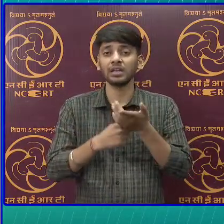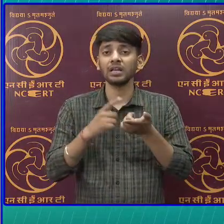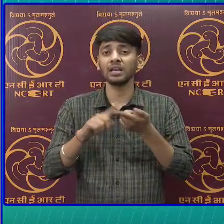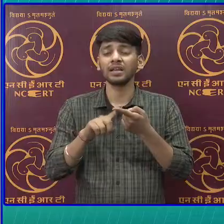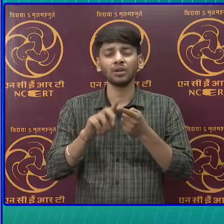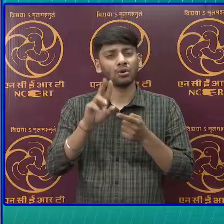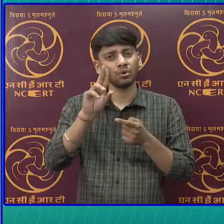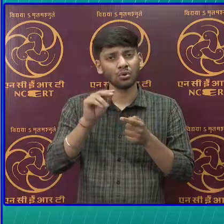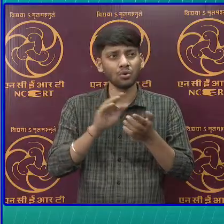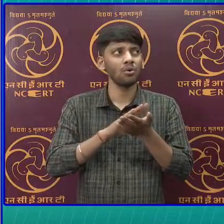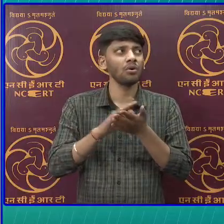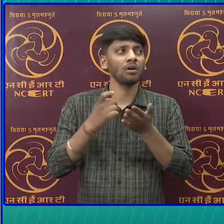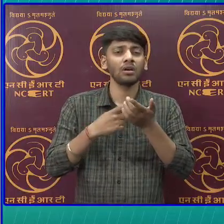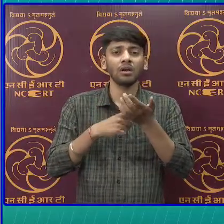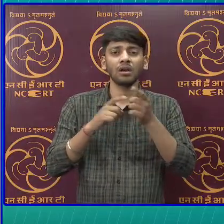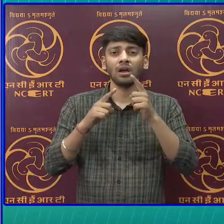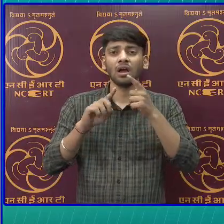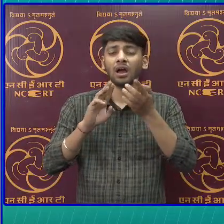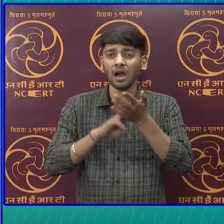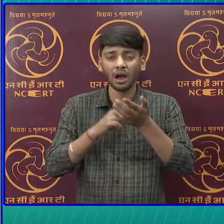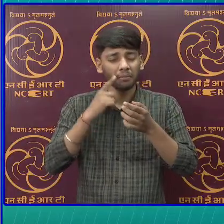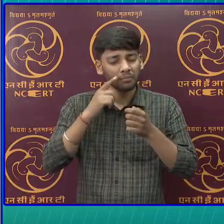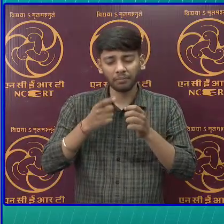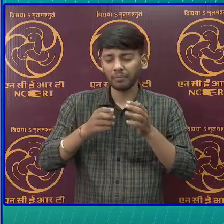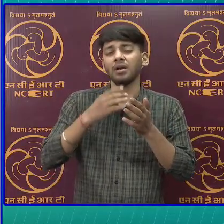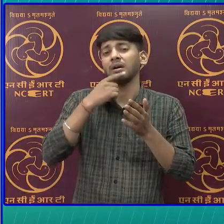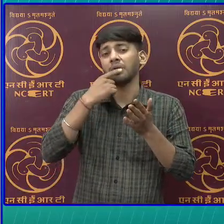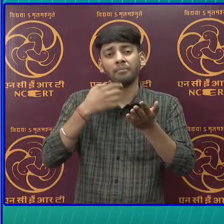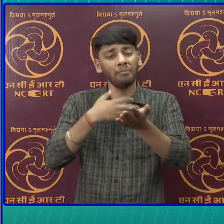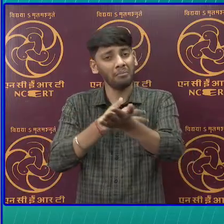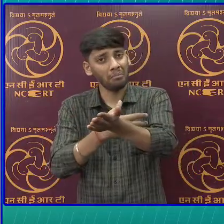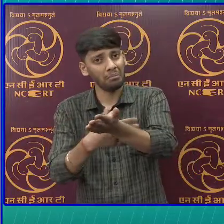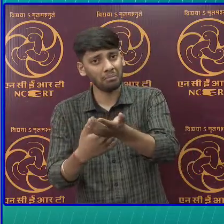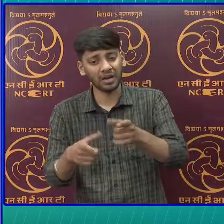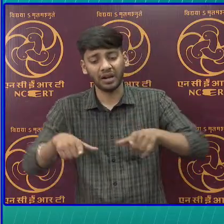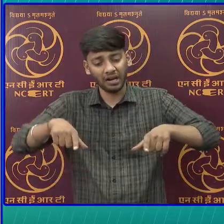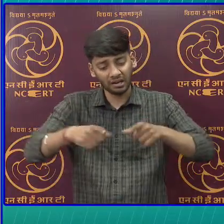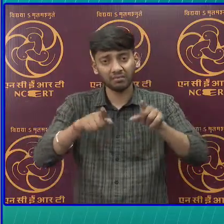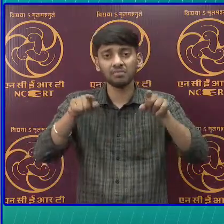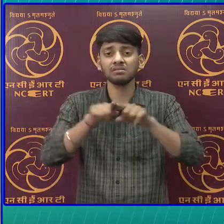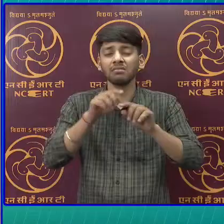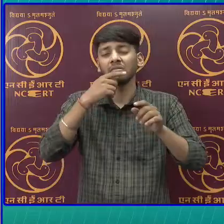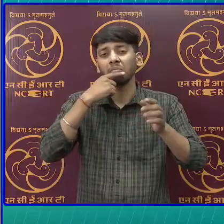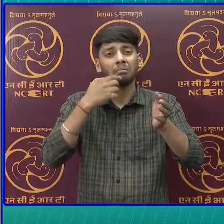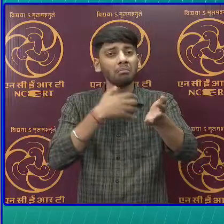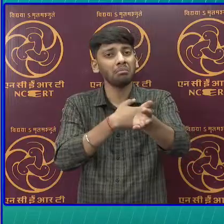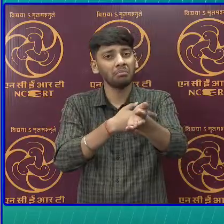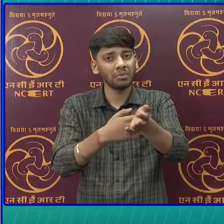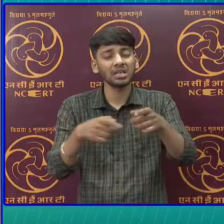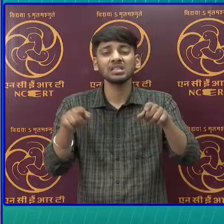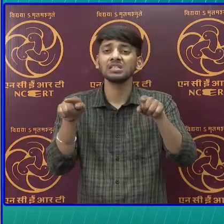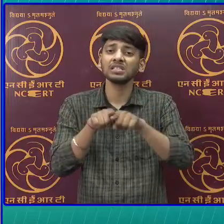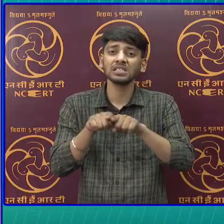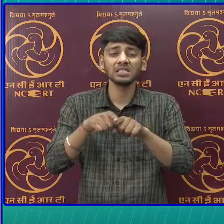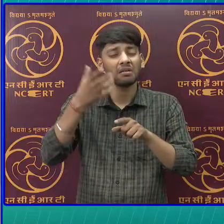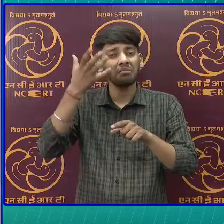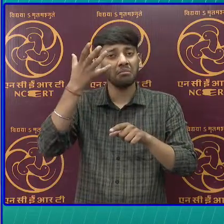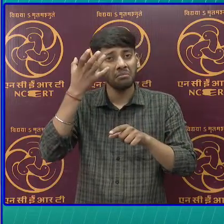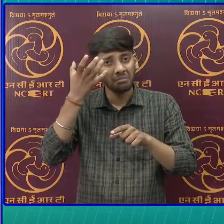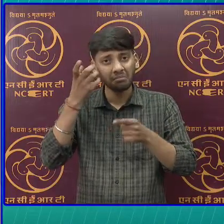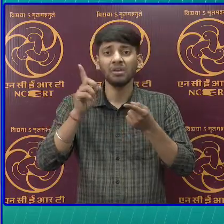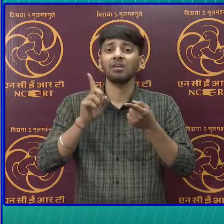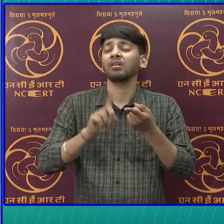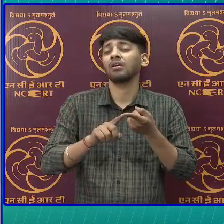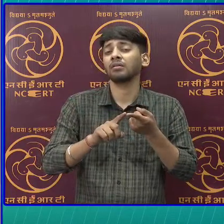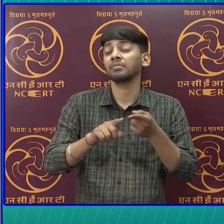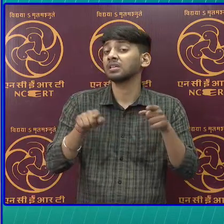harm, they also bleed, they are also living organisms, like they also feel pain, and so poet